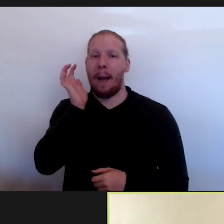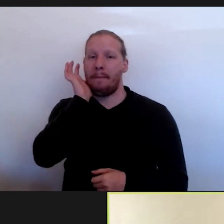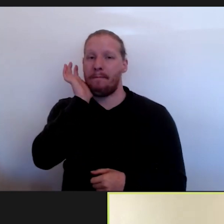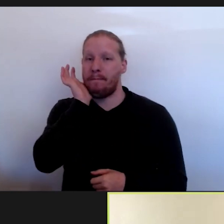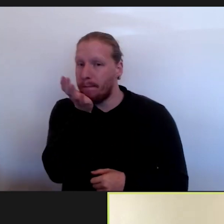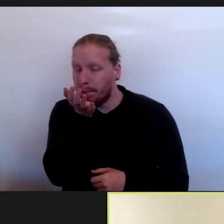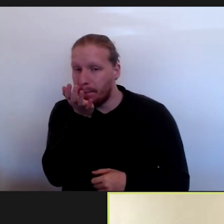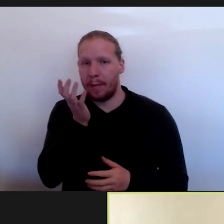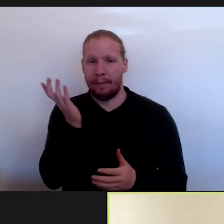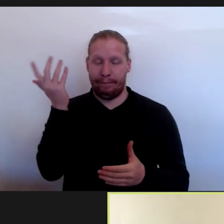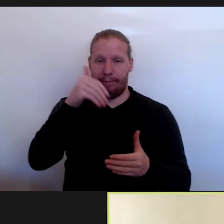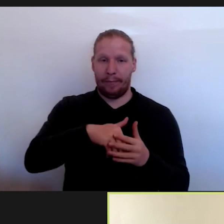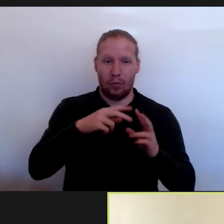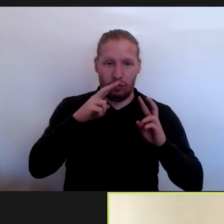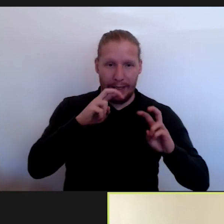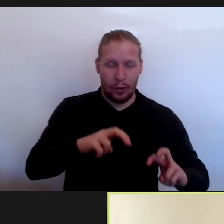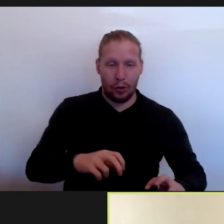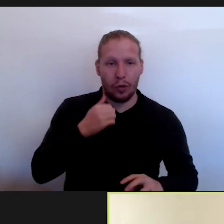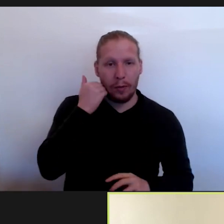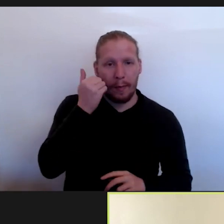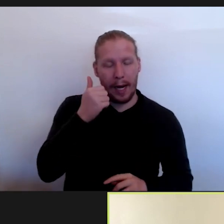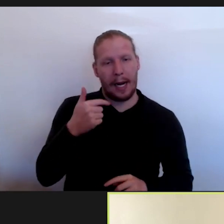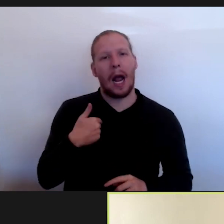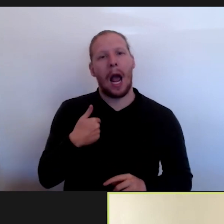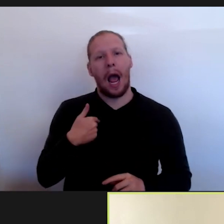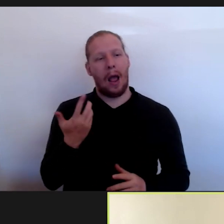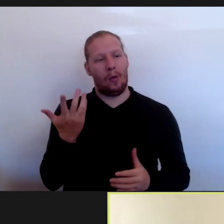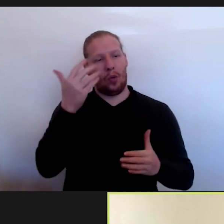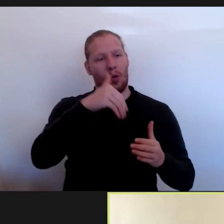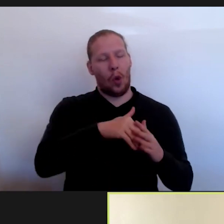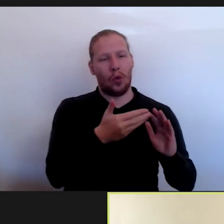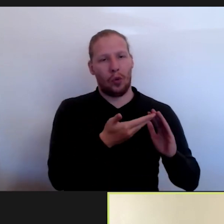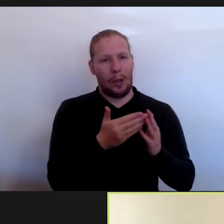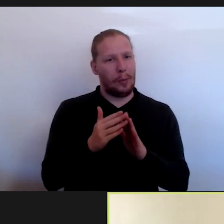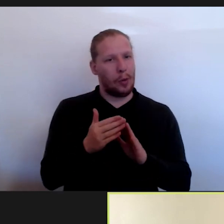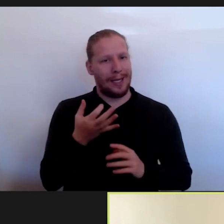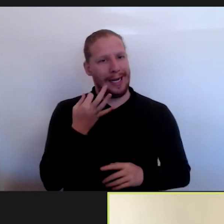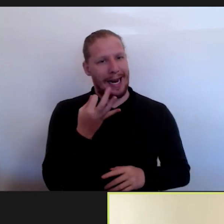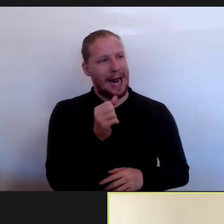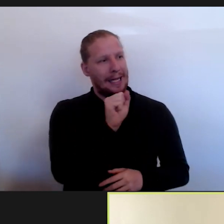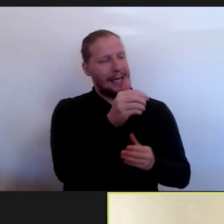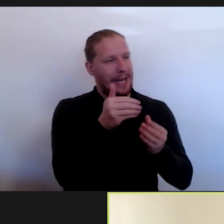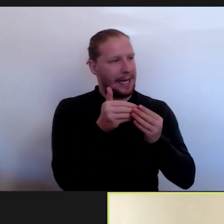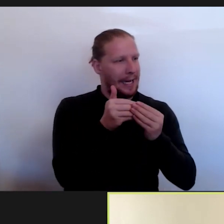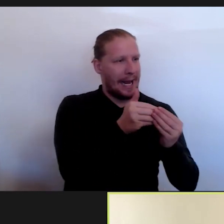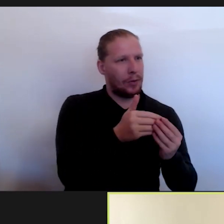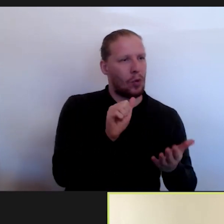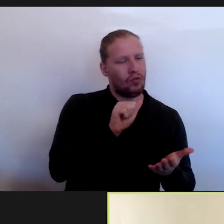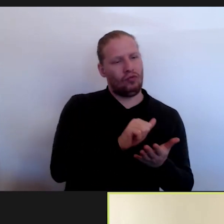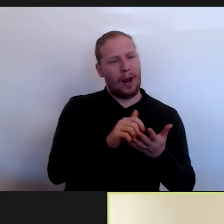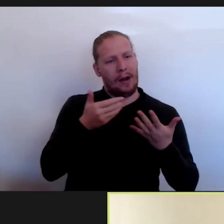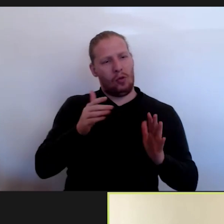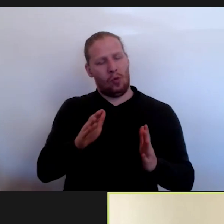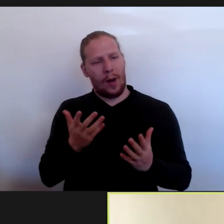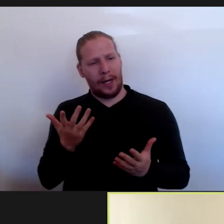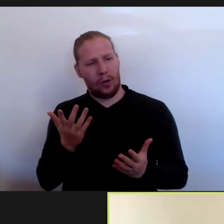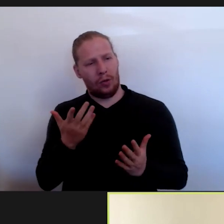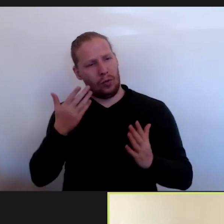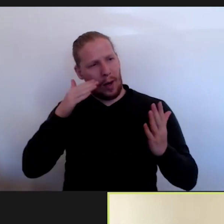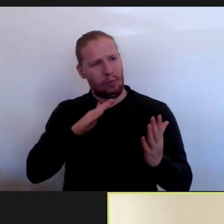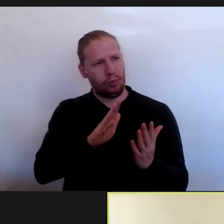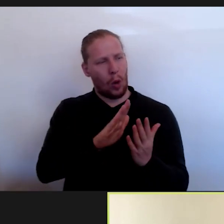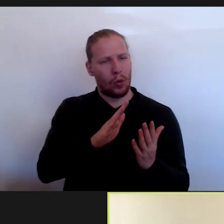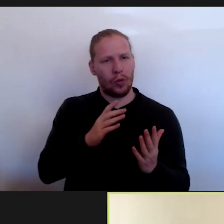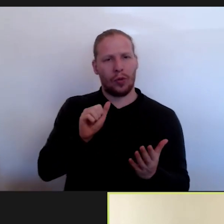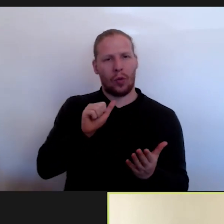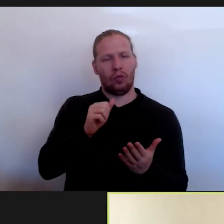definitely go to the Maori community and seek their guidance. How do I approach respectfully? How do I go about it so that they are